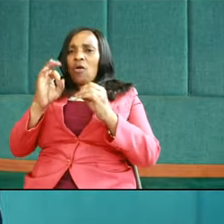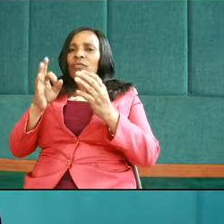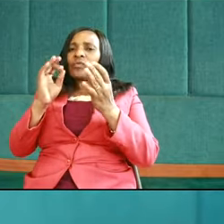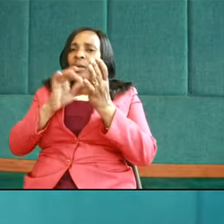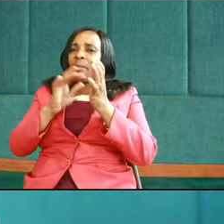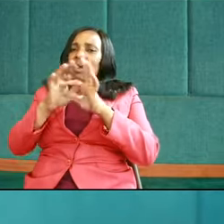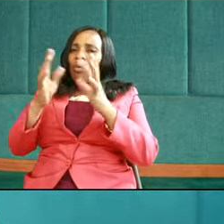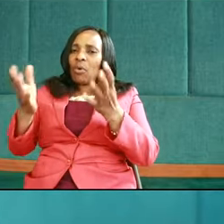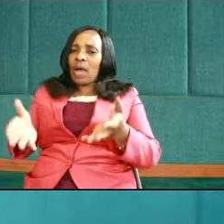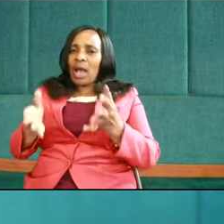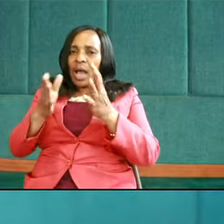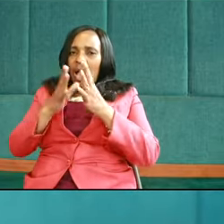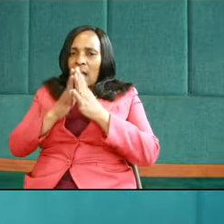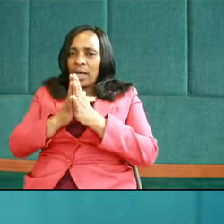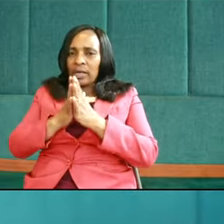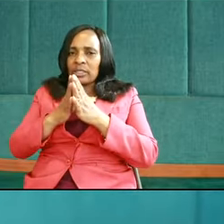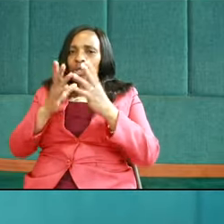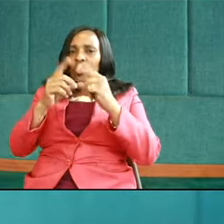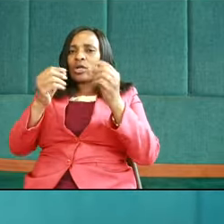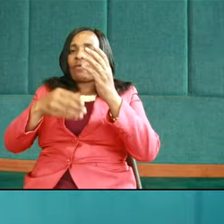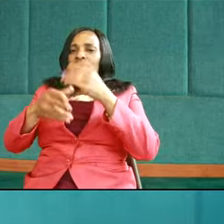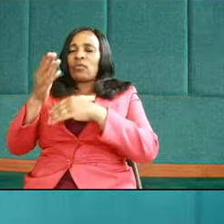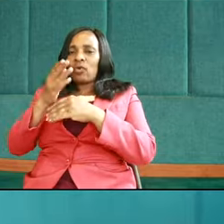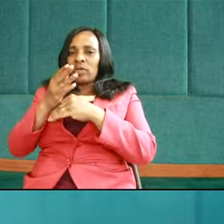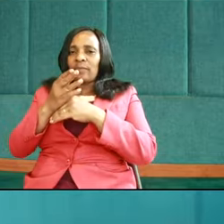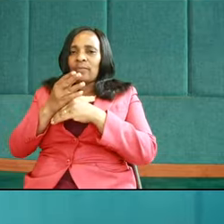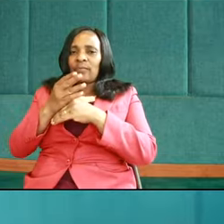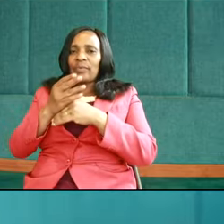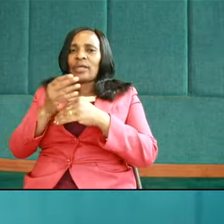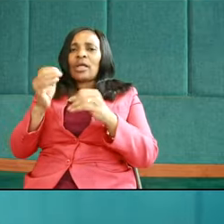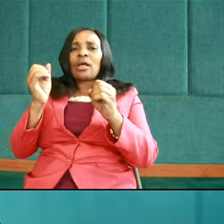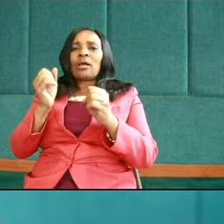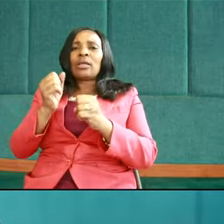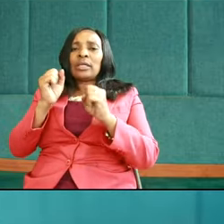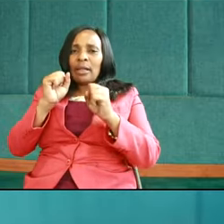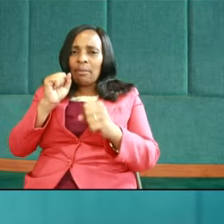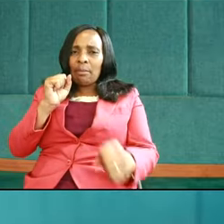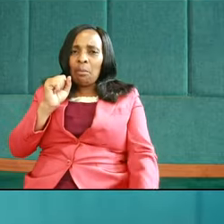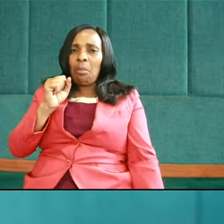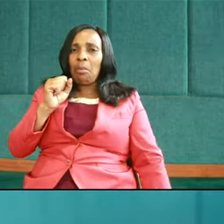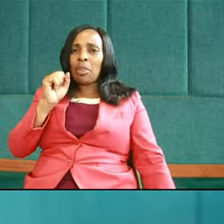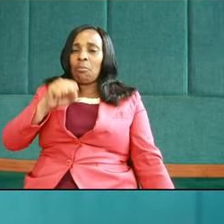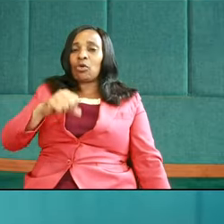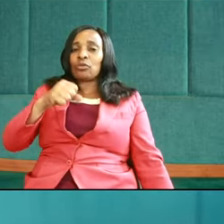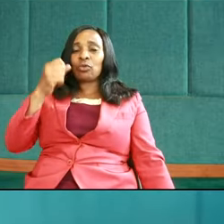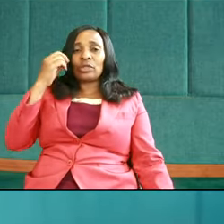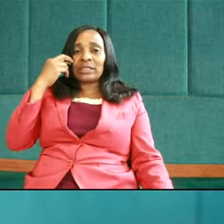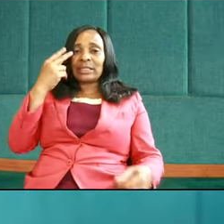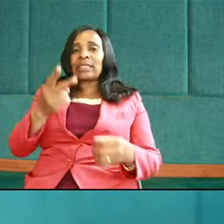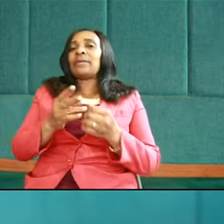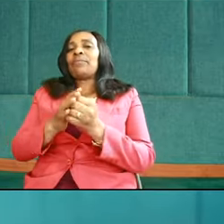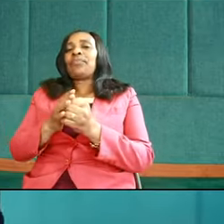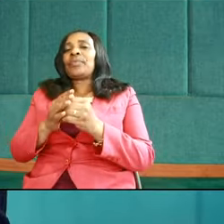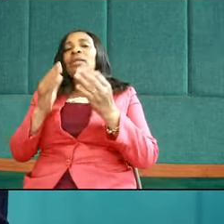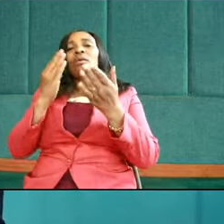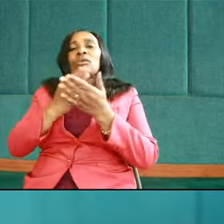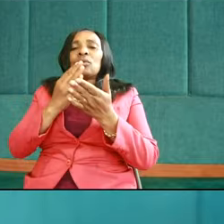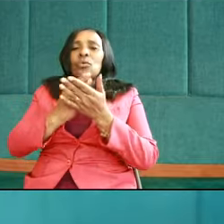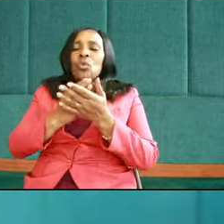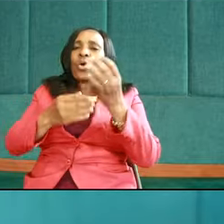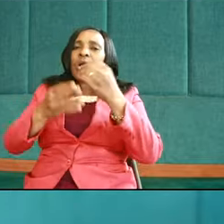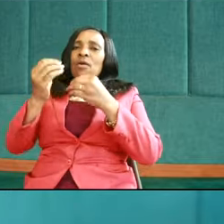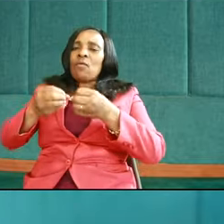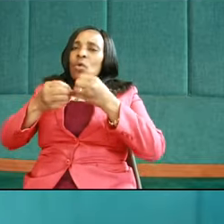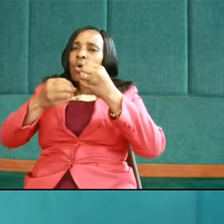of God, he manipulates it. And we kind of see this with Jeroboam. He really says that these gods